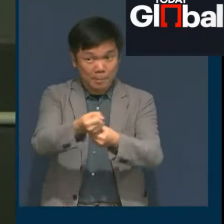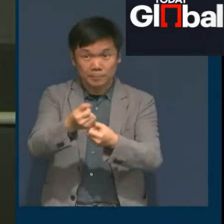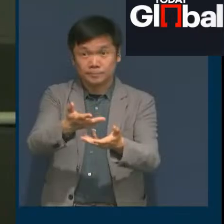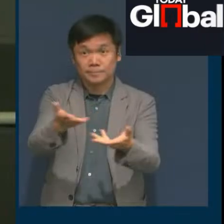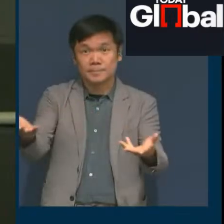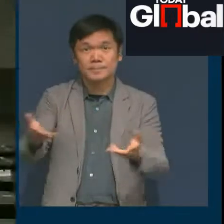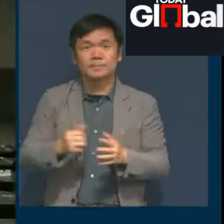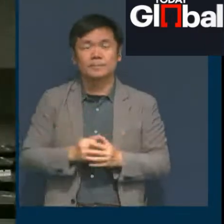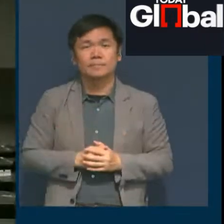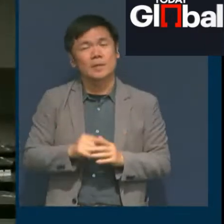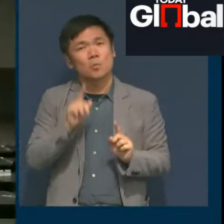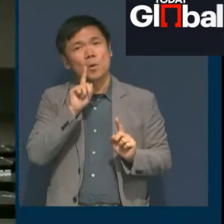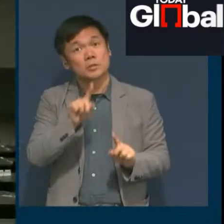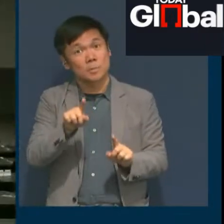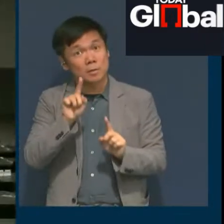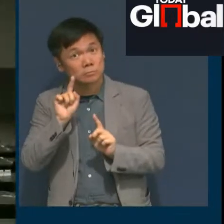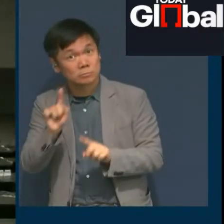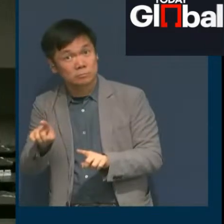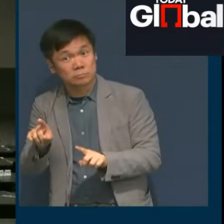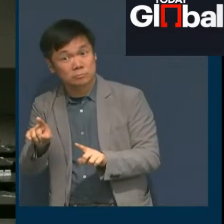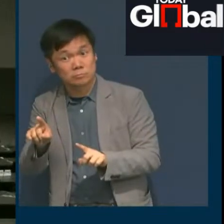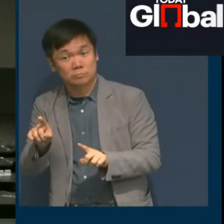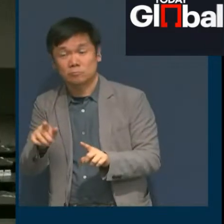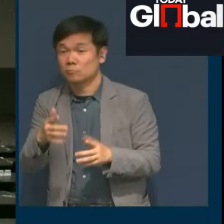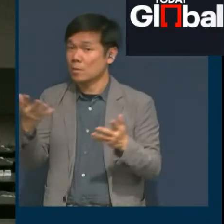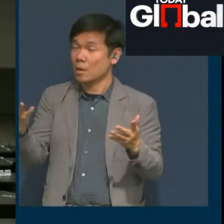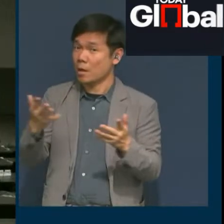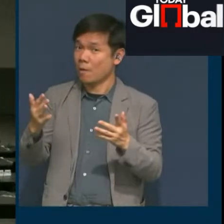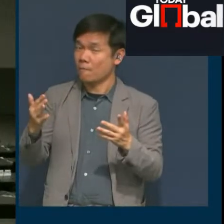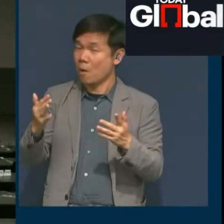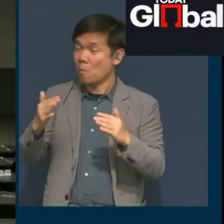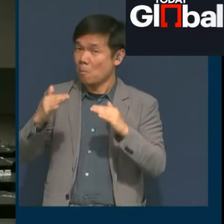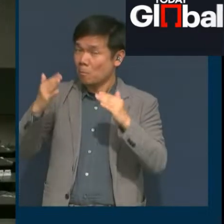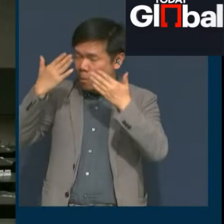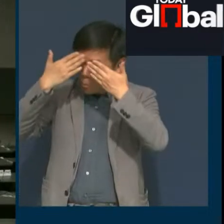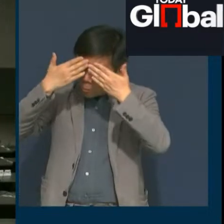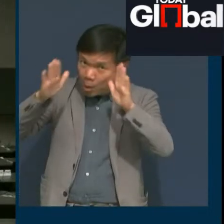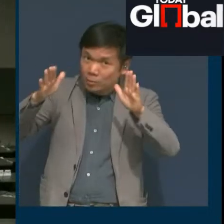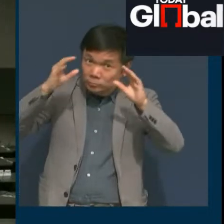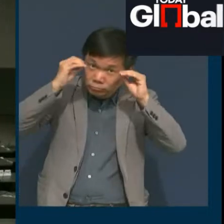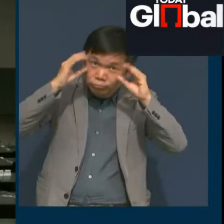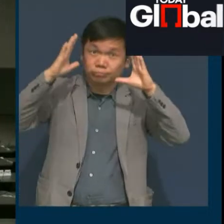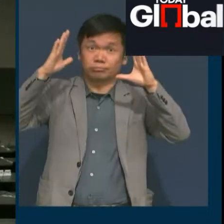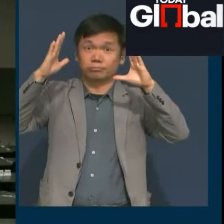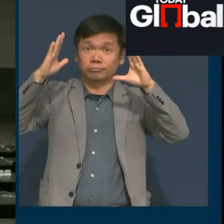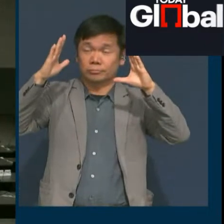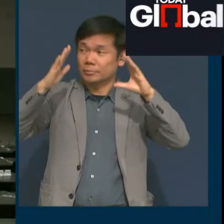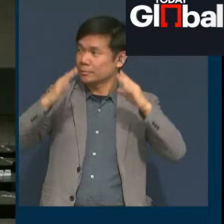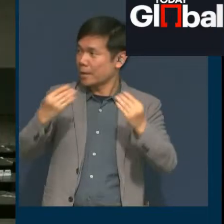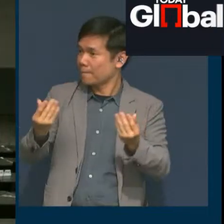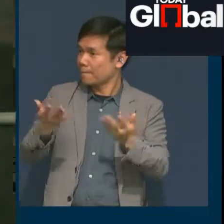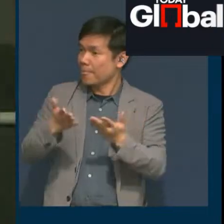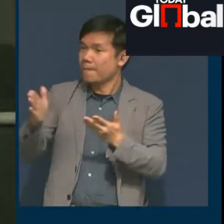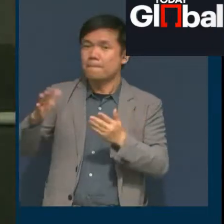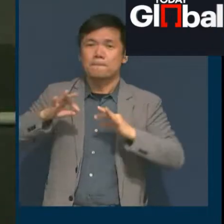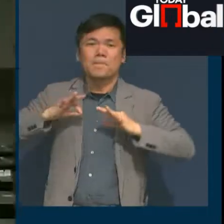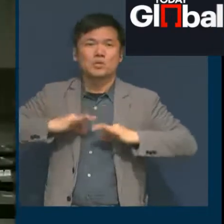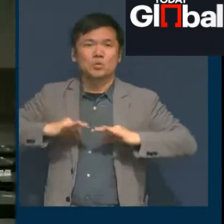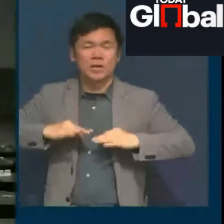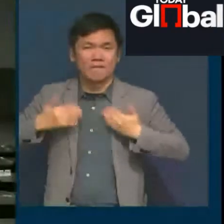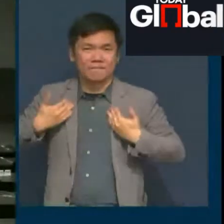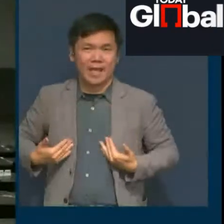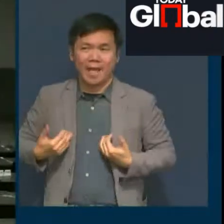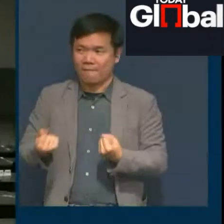to respond to questions related to raising awareness. I give the floor to the Ministry of Health.